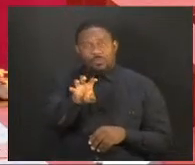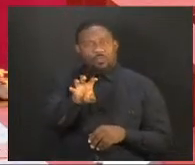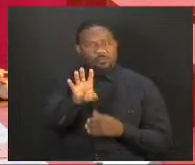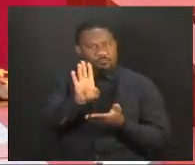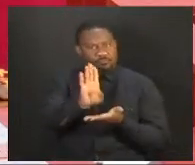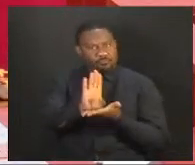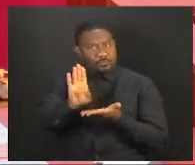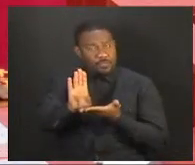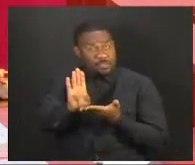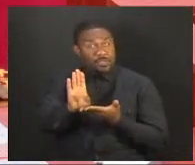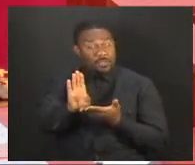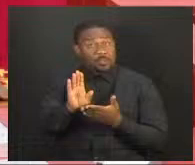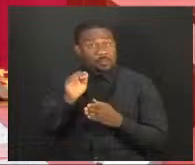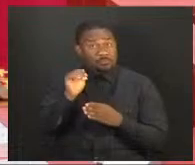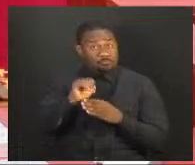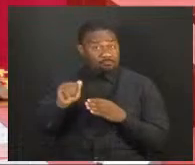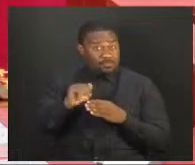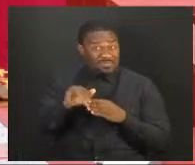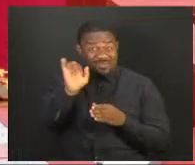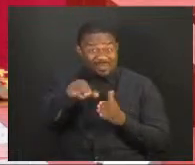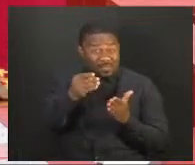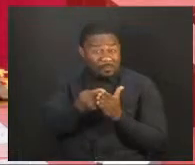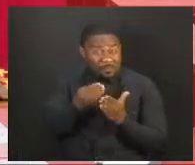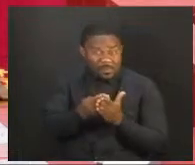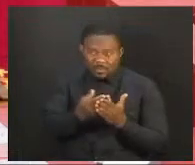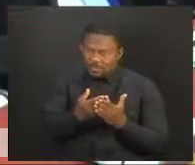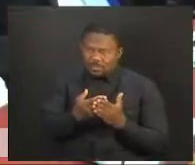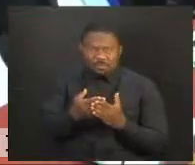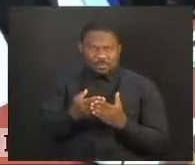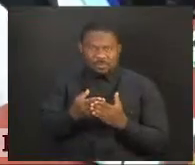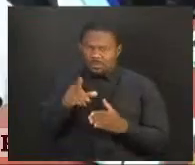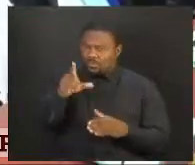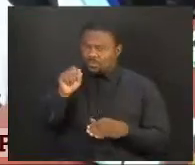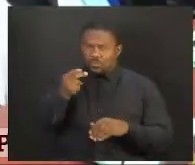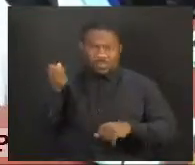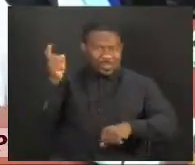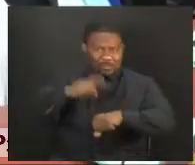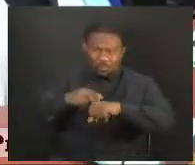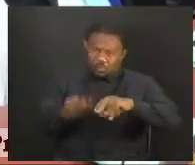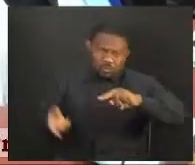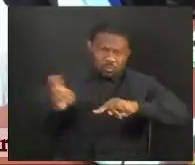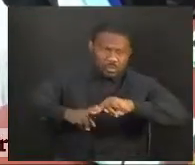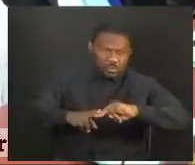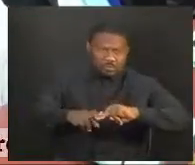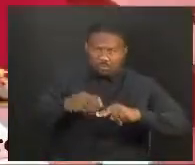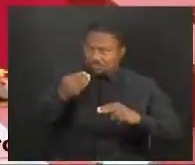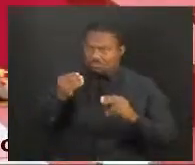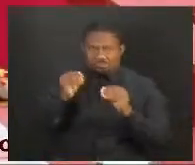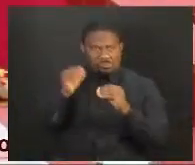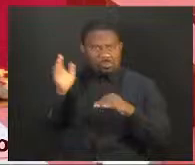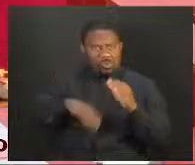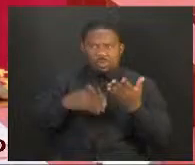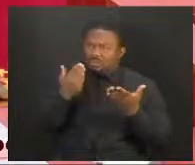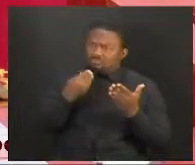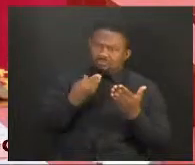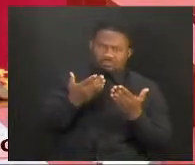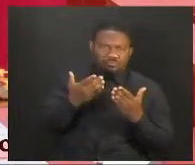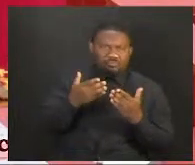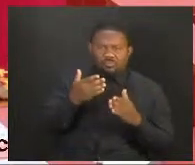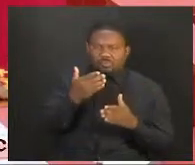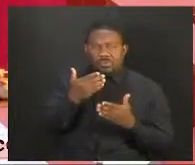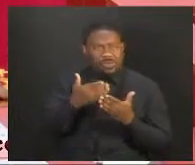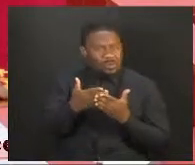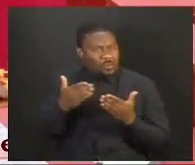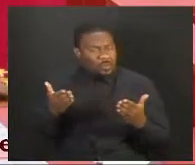cedis. The Speaker, this amount is 20 times more than the allocation for goods and service for all MDAs in the